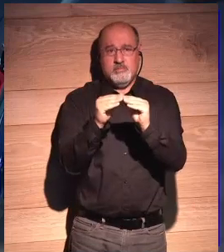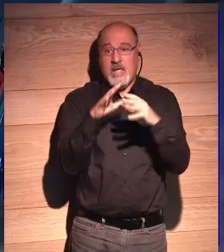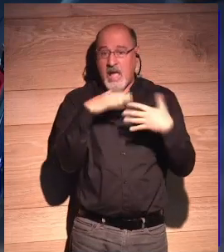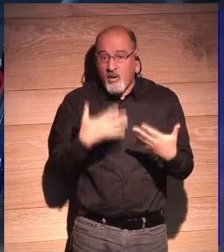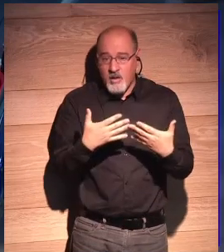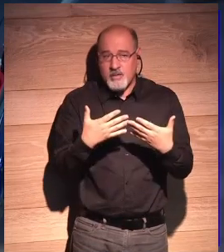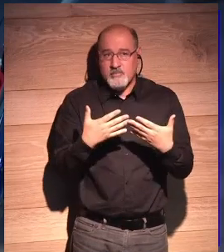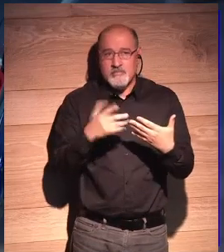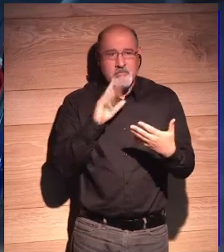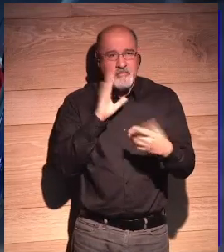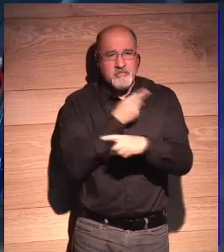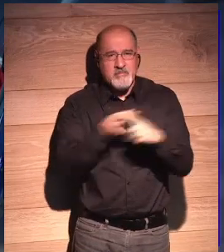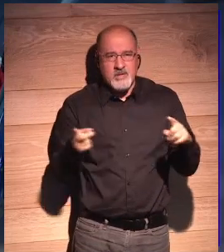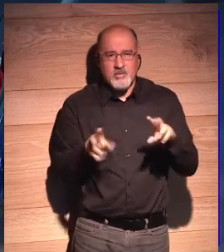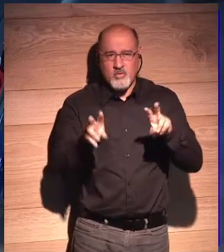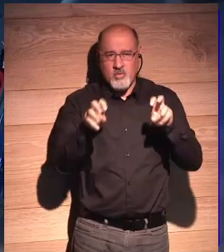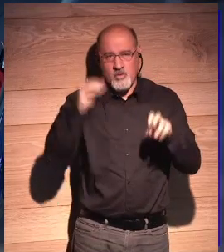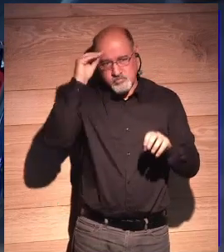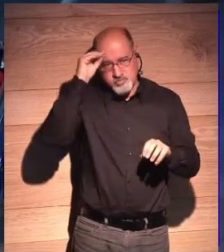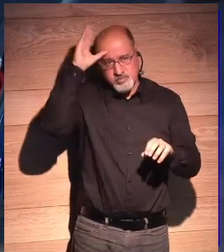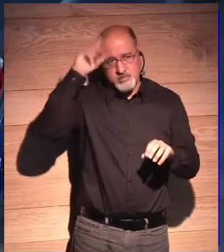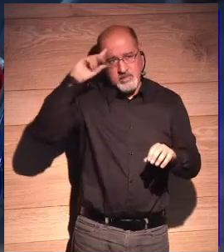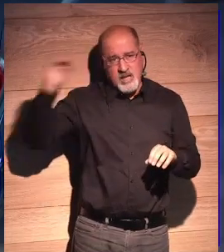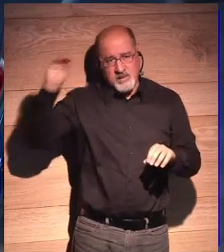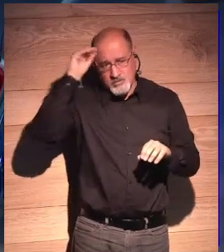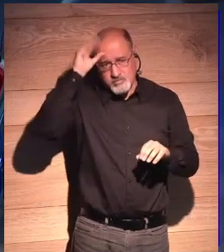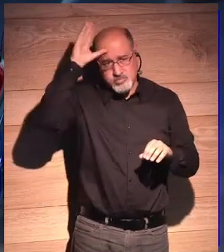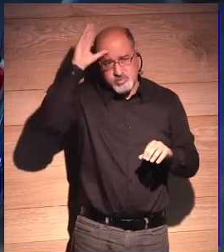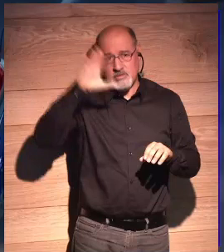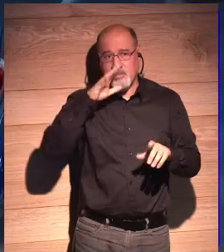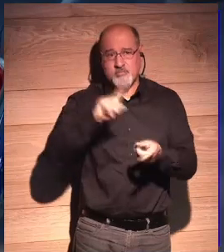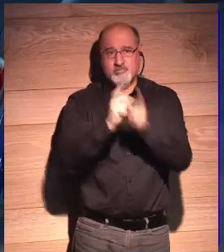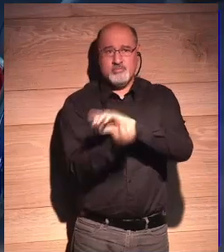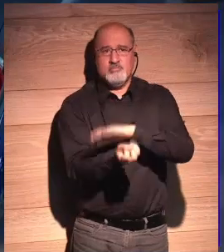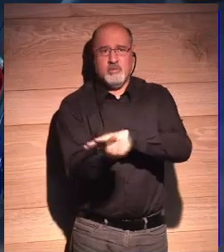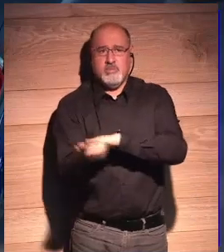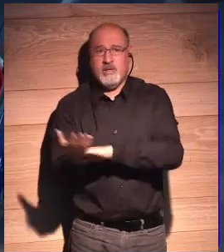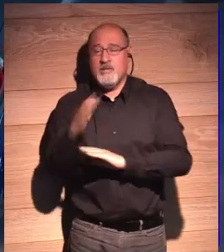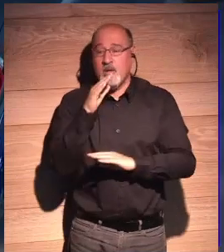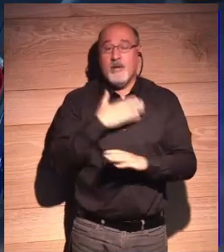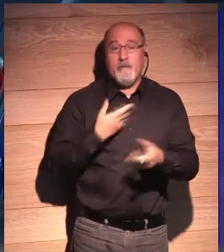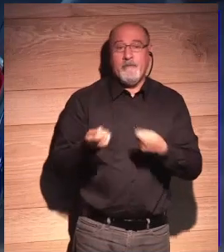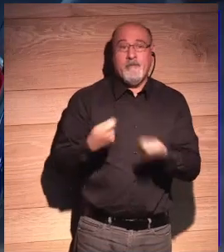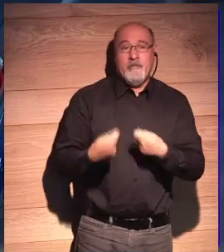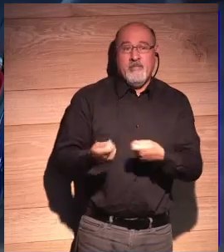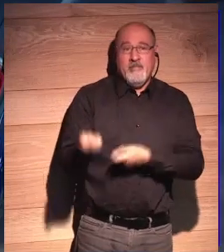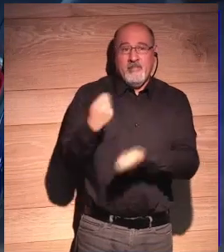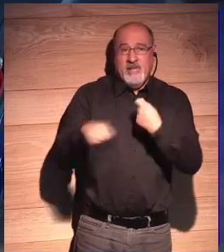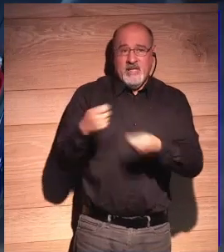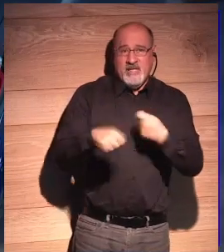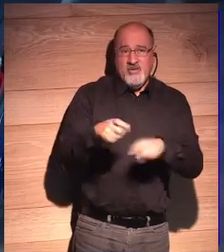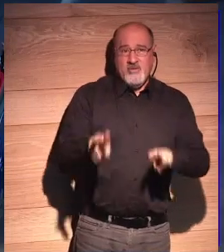very similar directions, and now there are new talents, but maybe because of the change in the market, because of the move